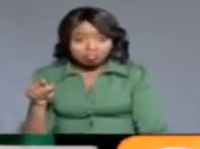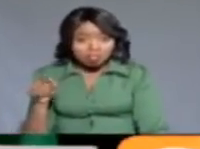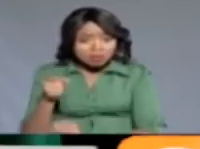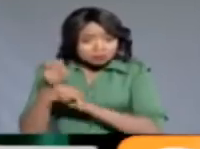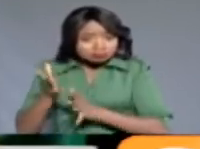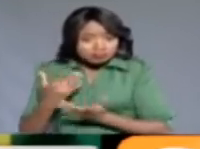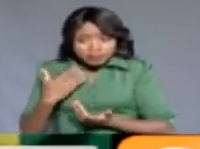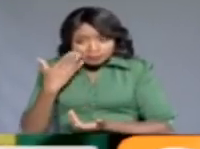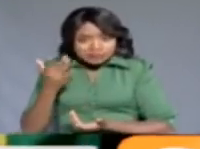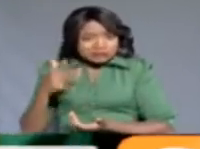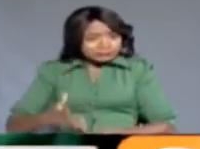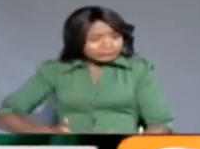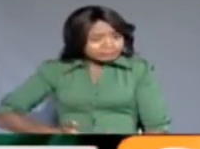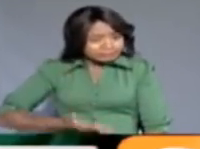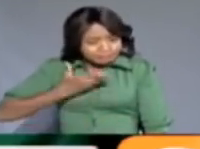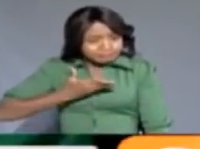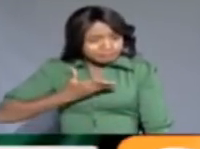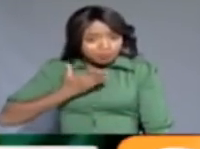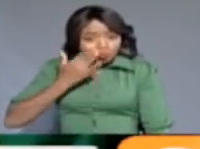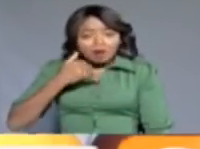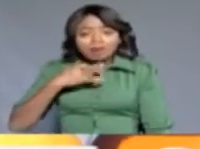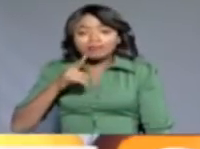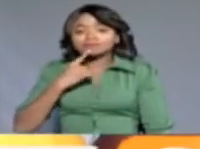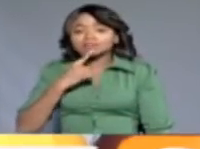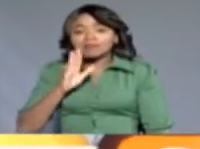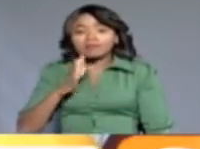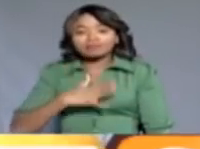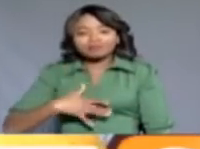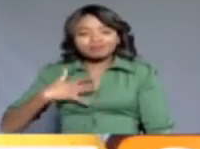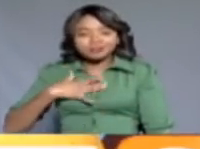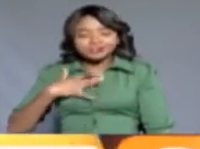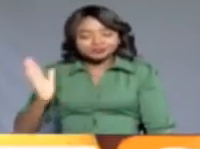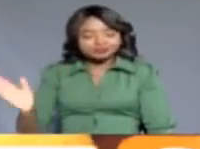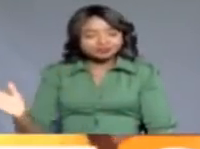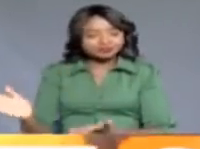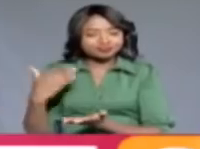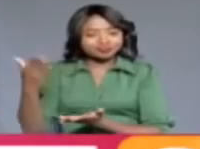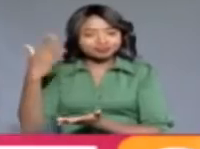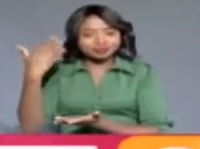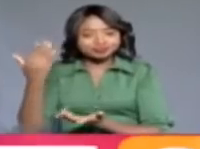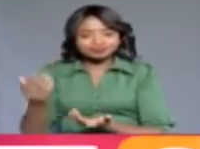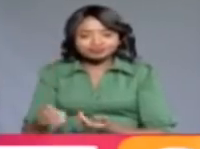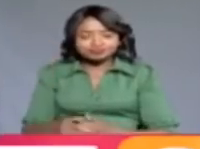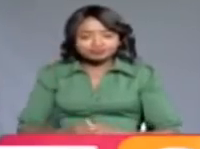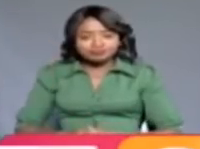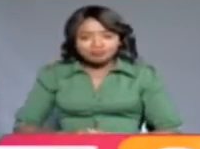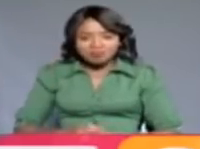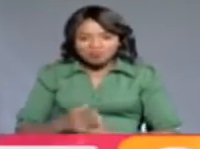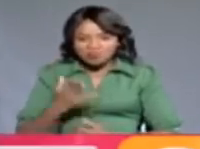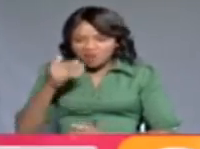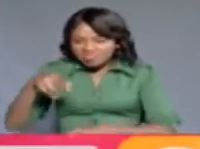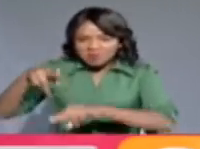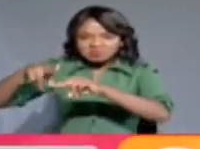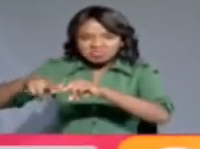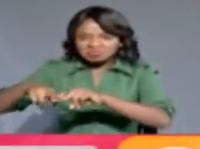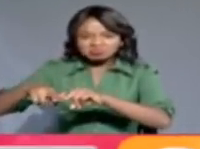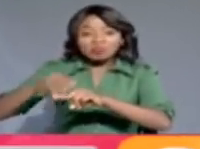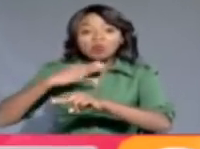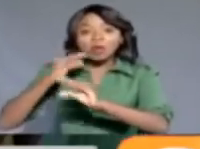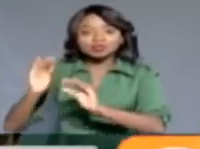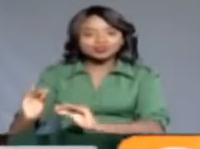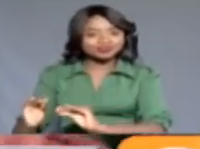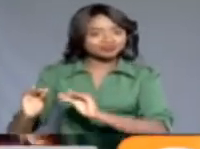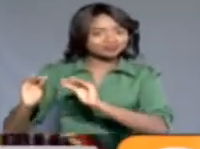were visibly agitated after being asked to leave their seats by unnamed officials to allegedly be upgraded to a higher